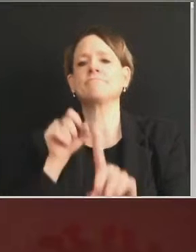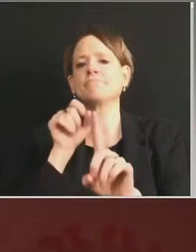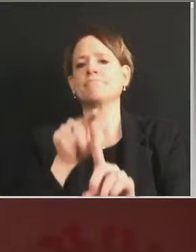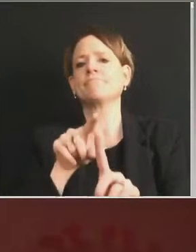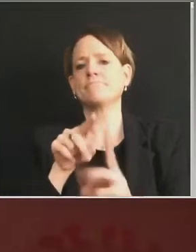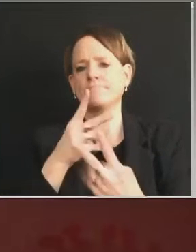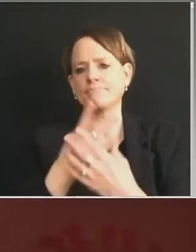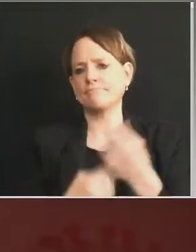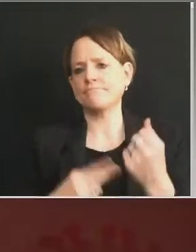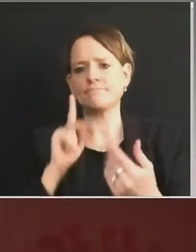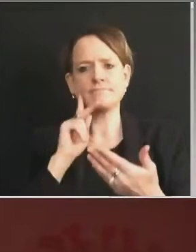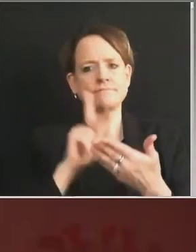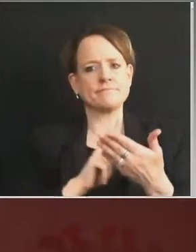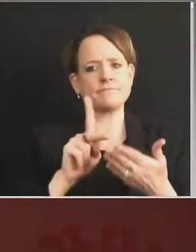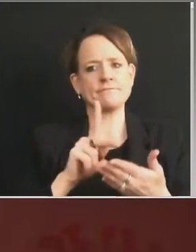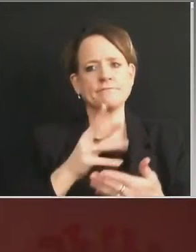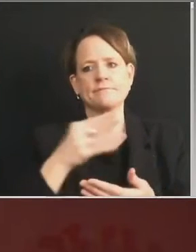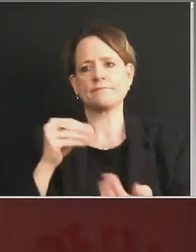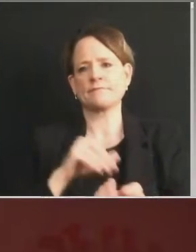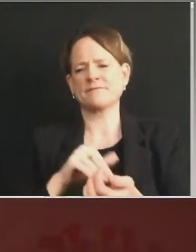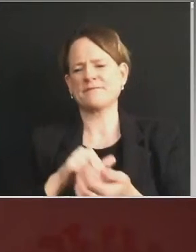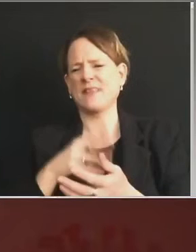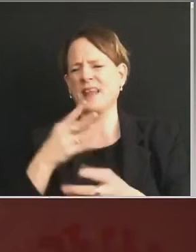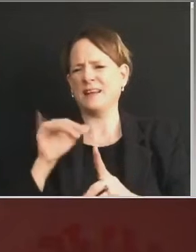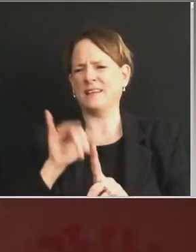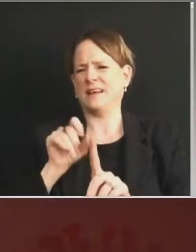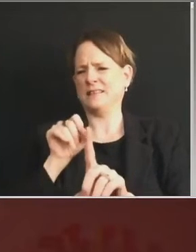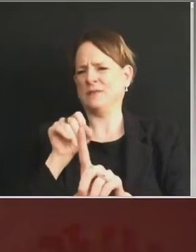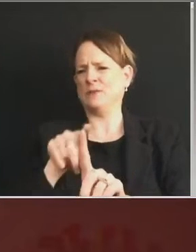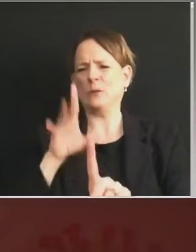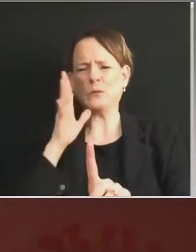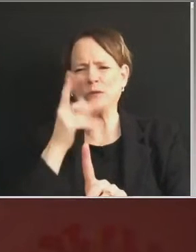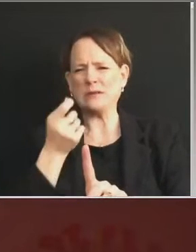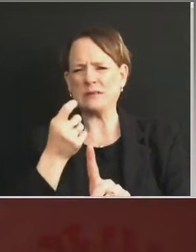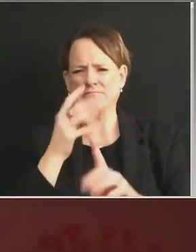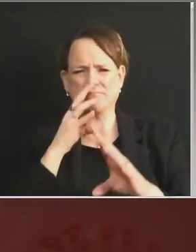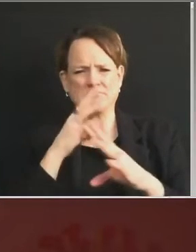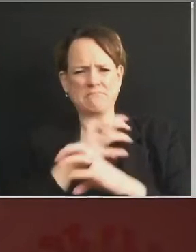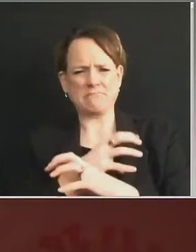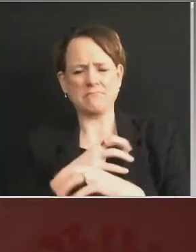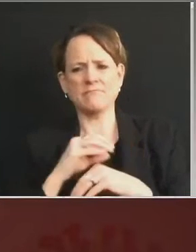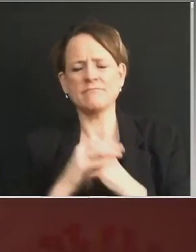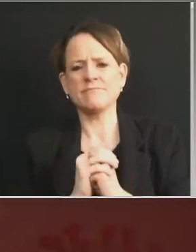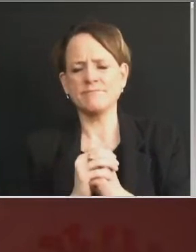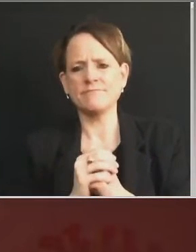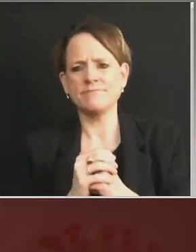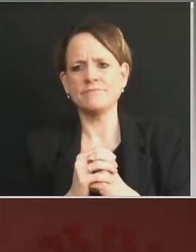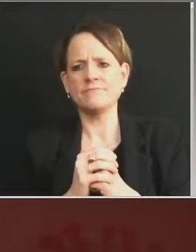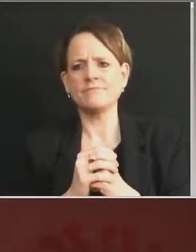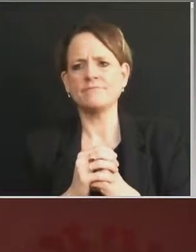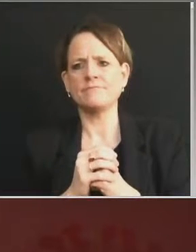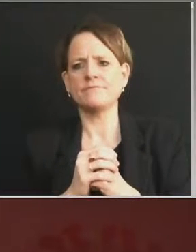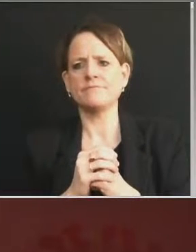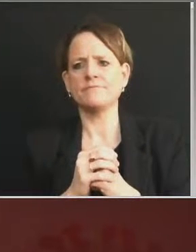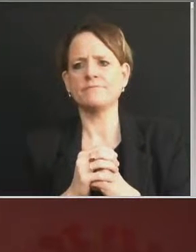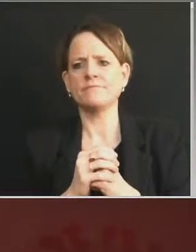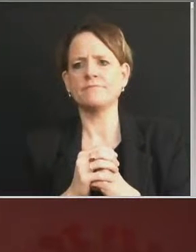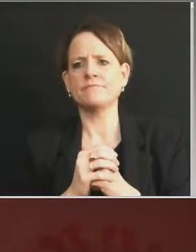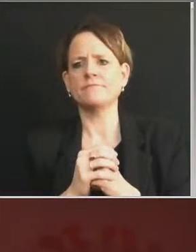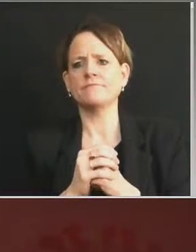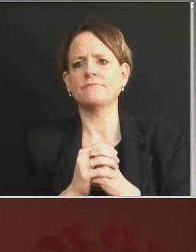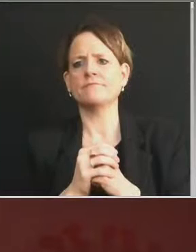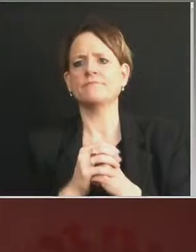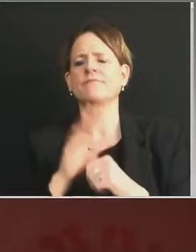I'm surprised there haven't been more transfers to the state fairgrounds facility. Are the hospitals that are overwhelmed,